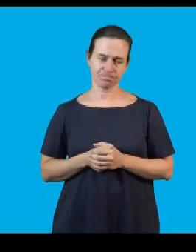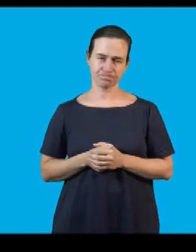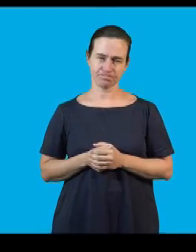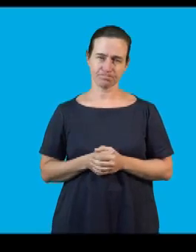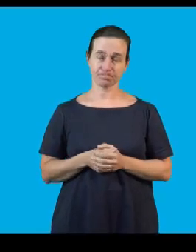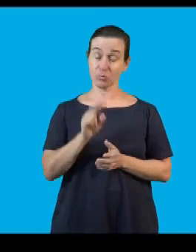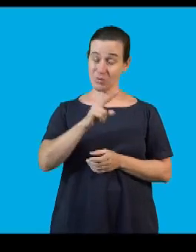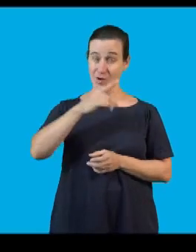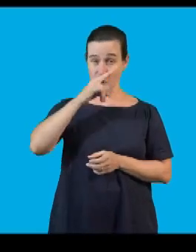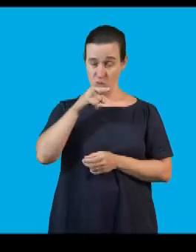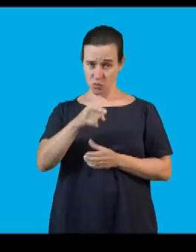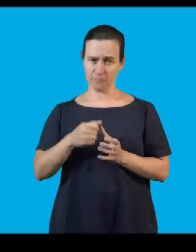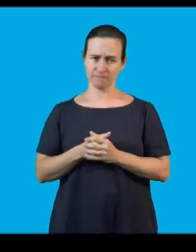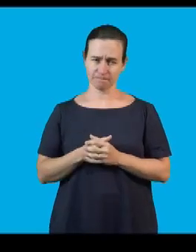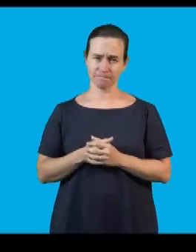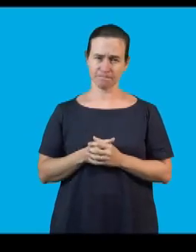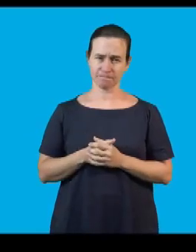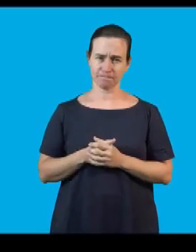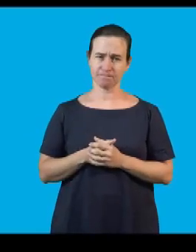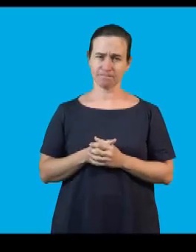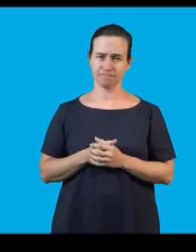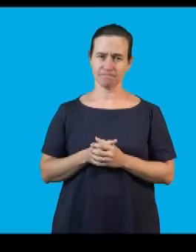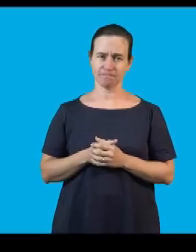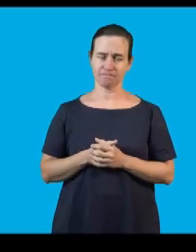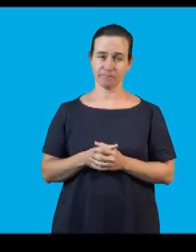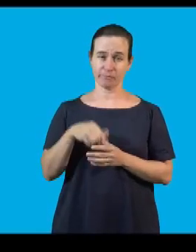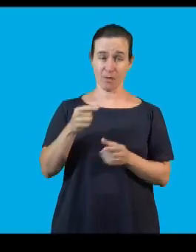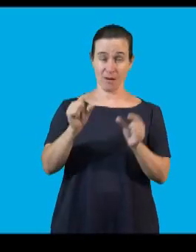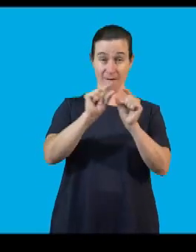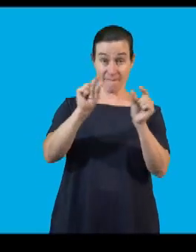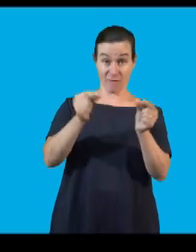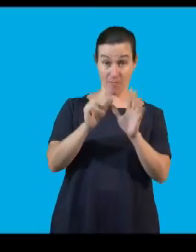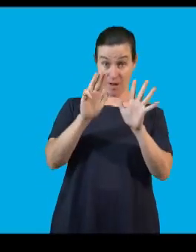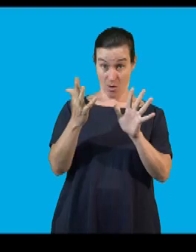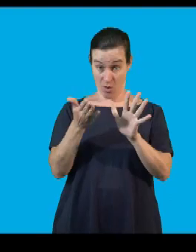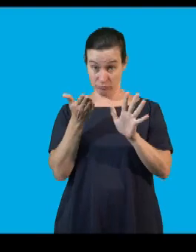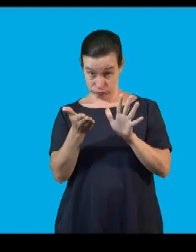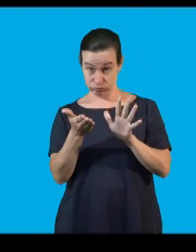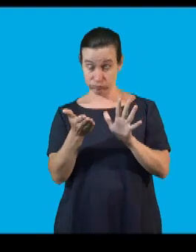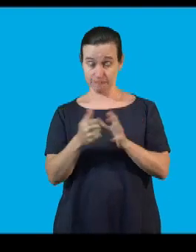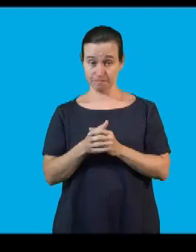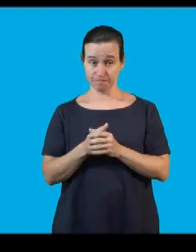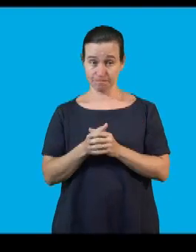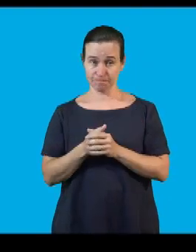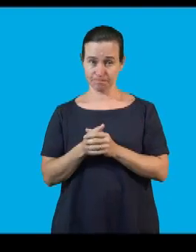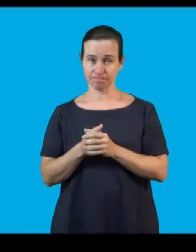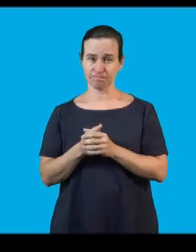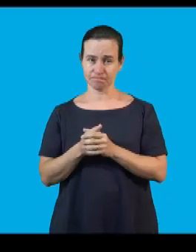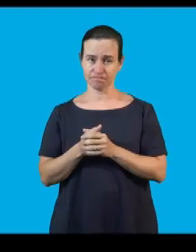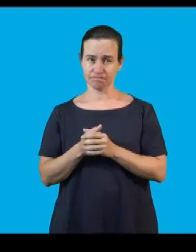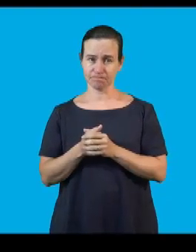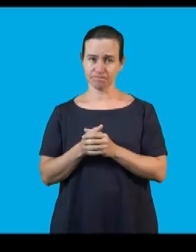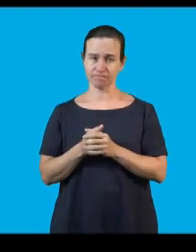you're looking at this cartoon, remember, when we go to frame 9, which is here, we